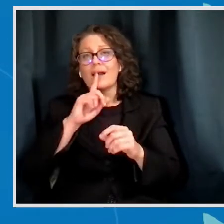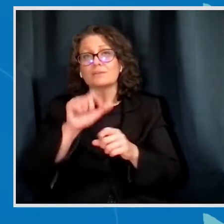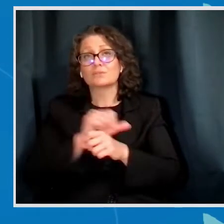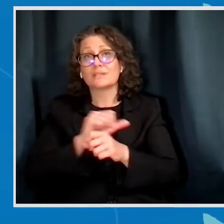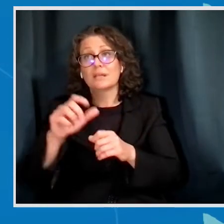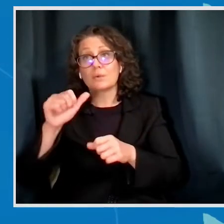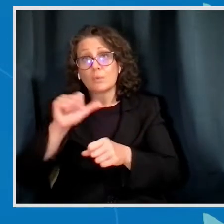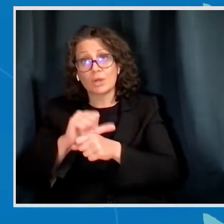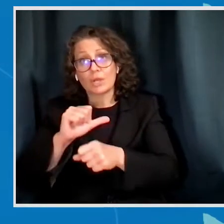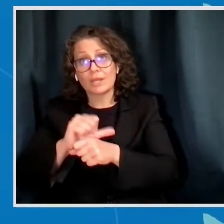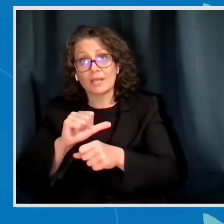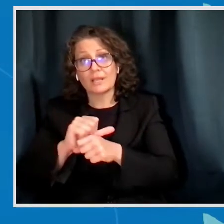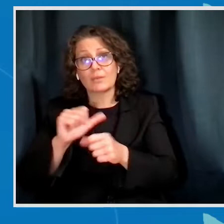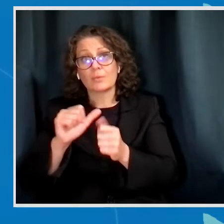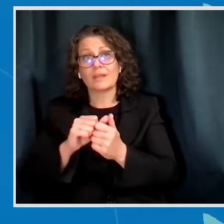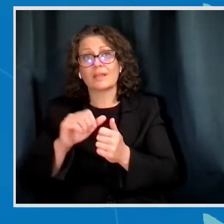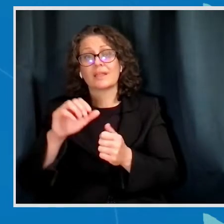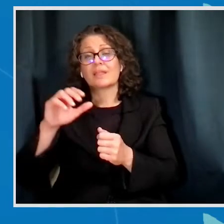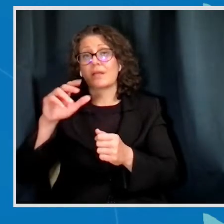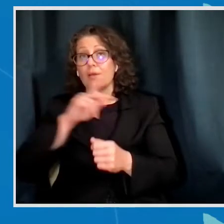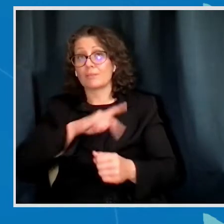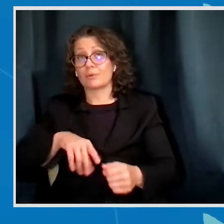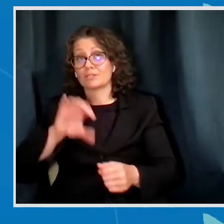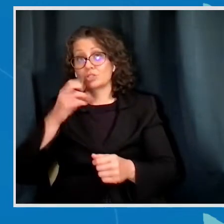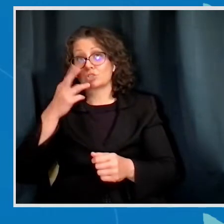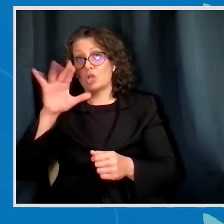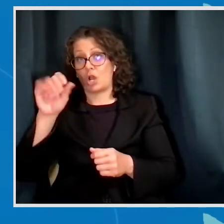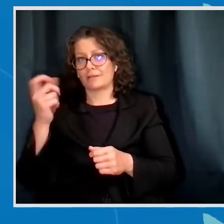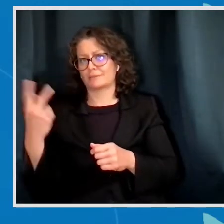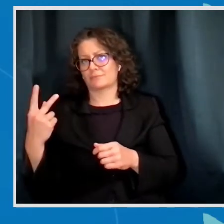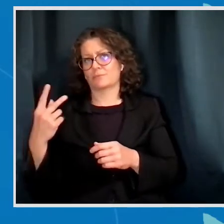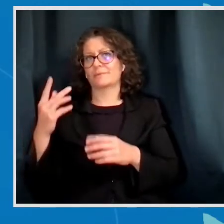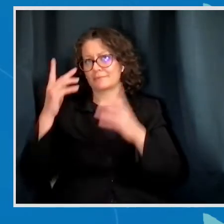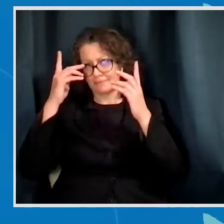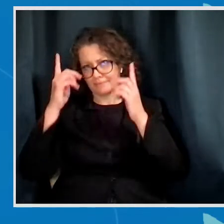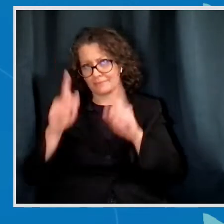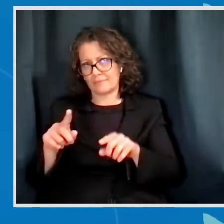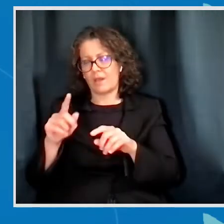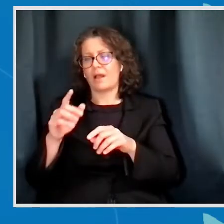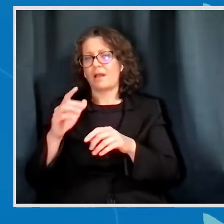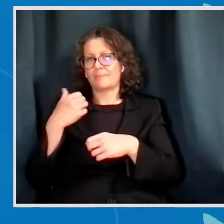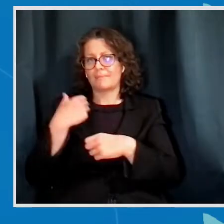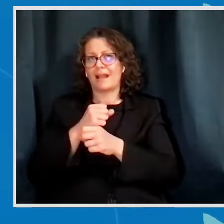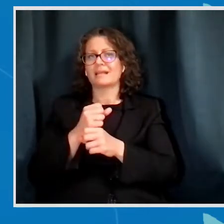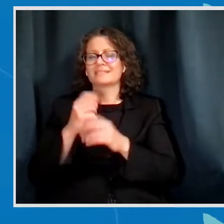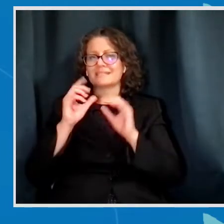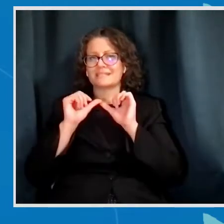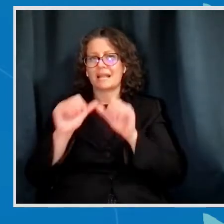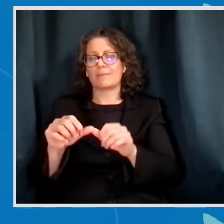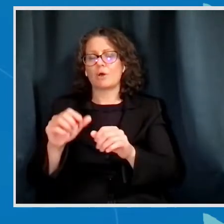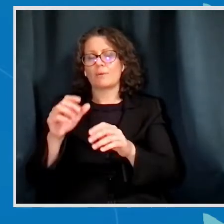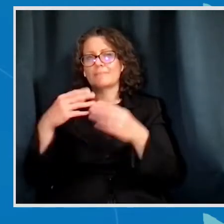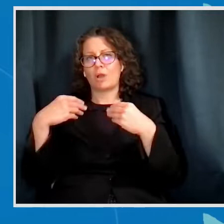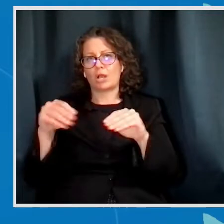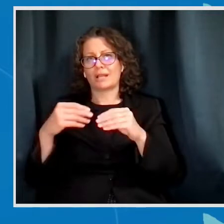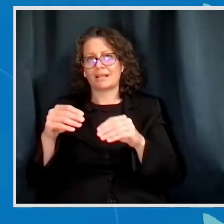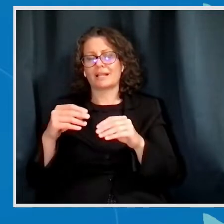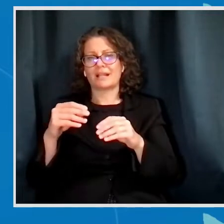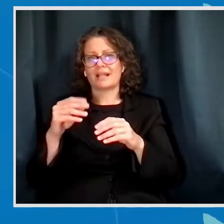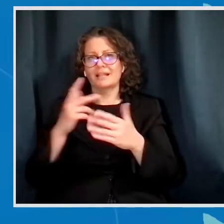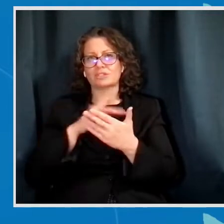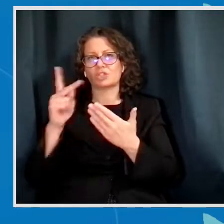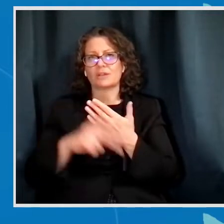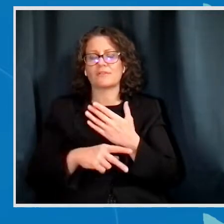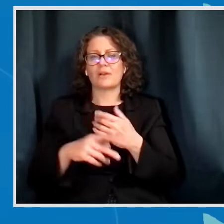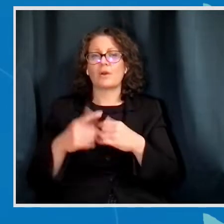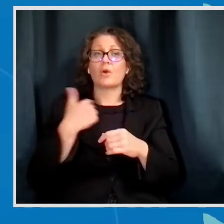Highness Prince Charles, who put together a thing called the Sustainable Markets Initiative. We are putting together a group of the First Mover